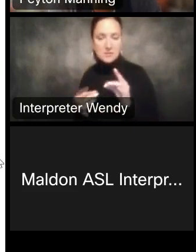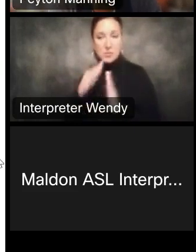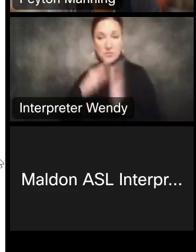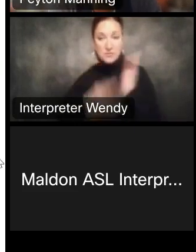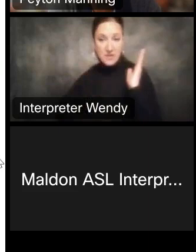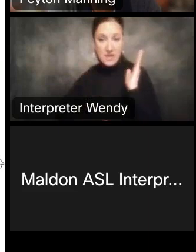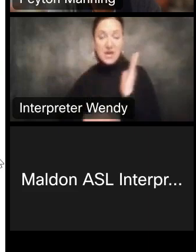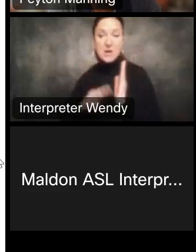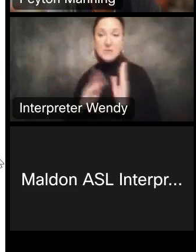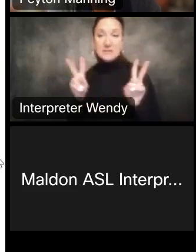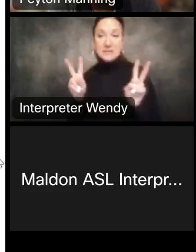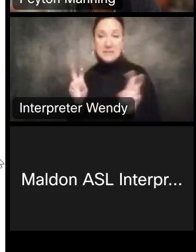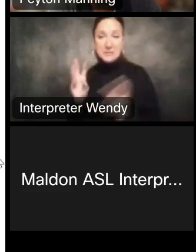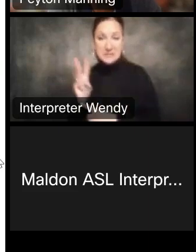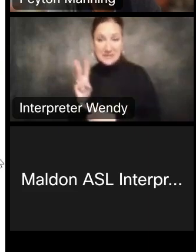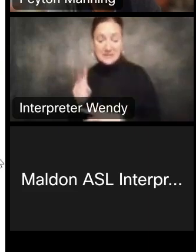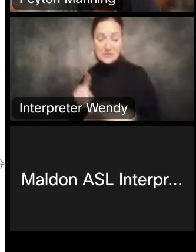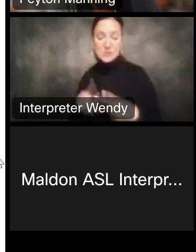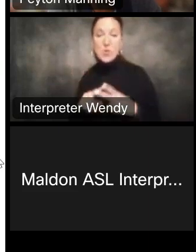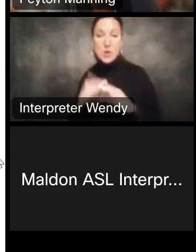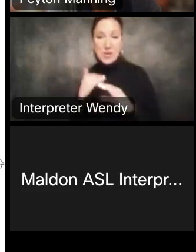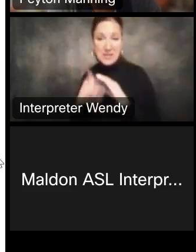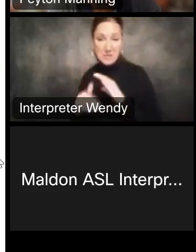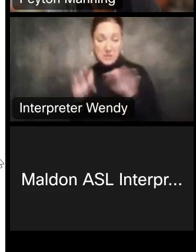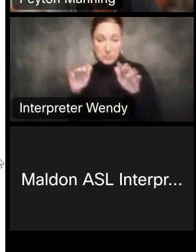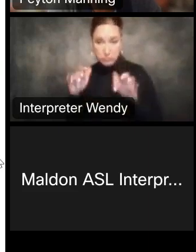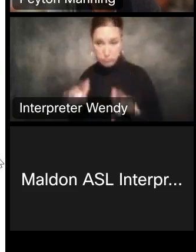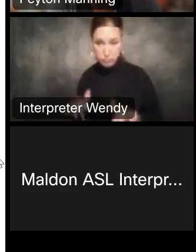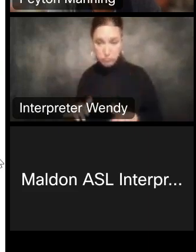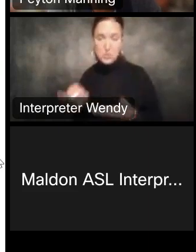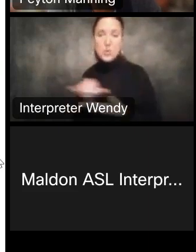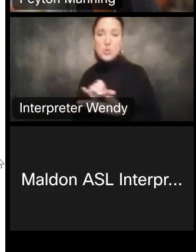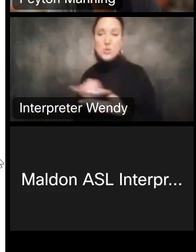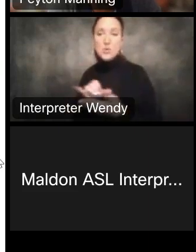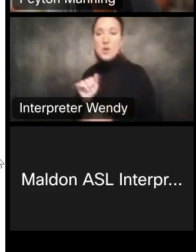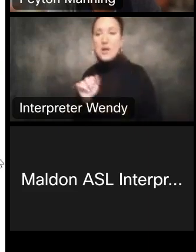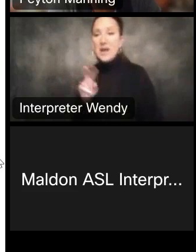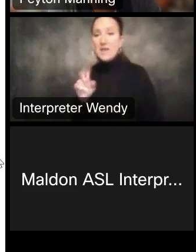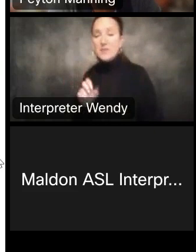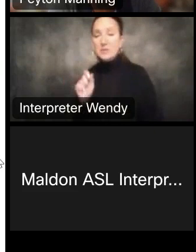or again, via the project email. Again, that email is